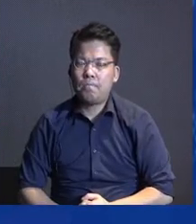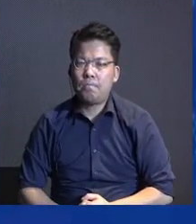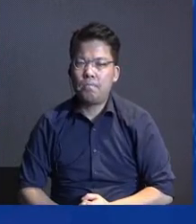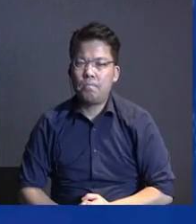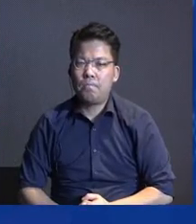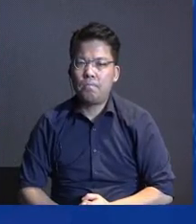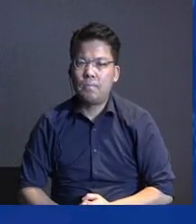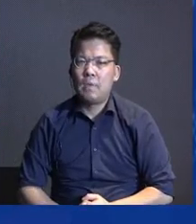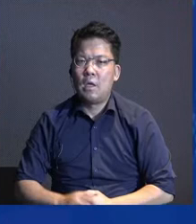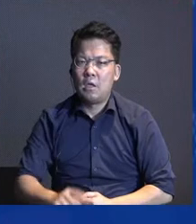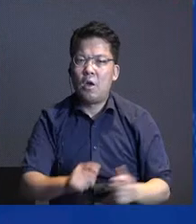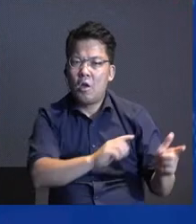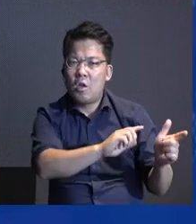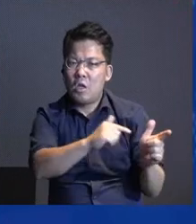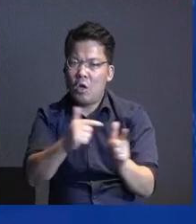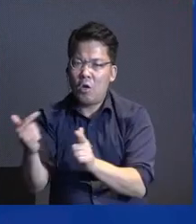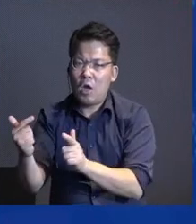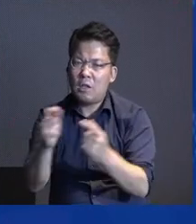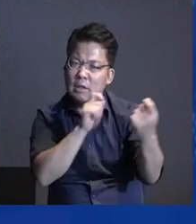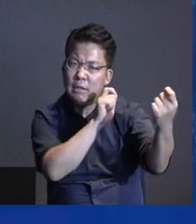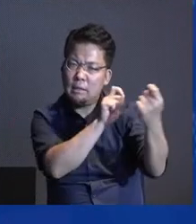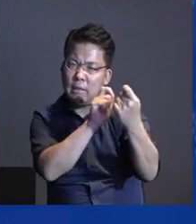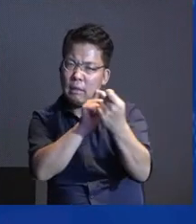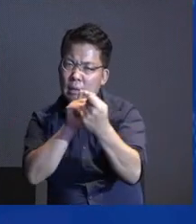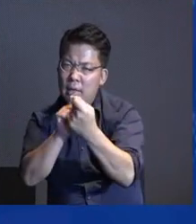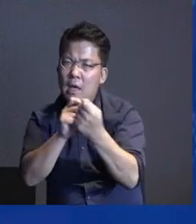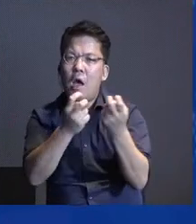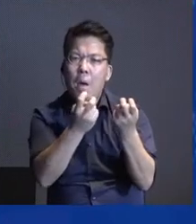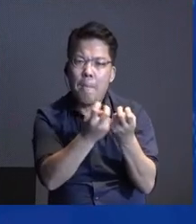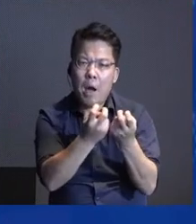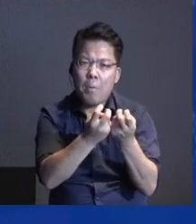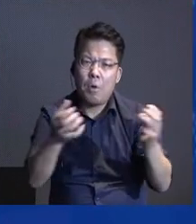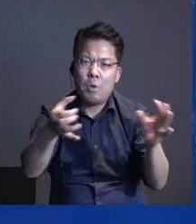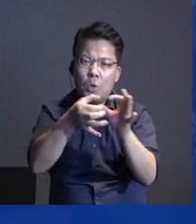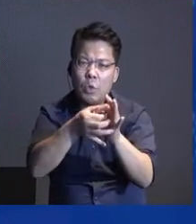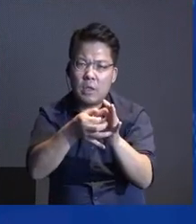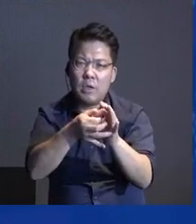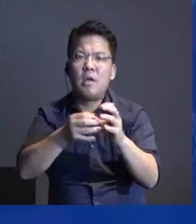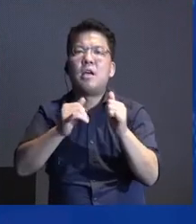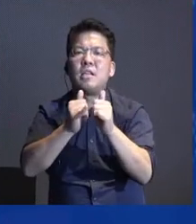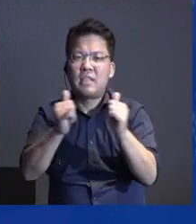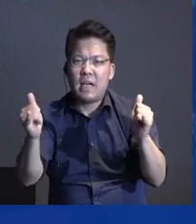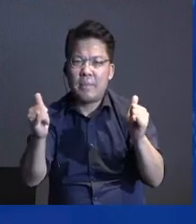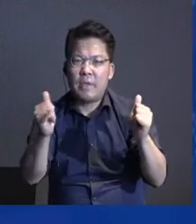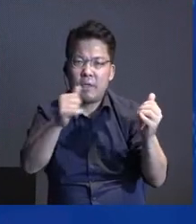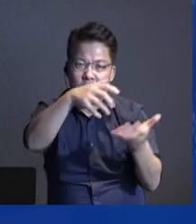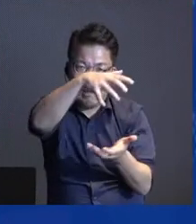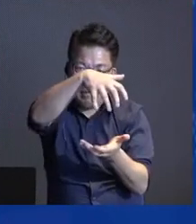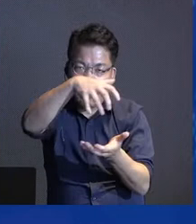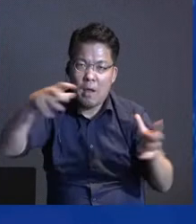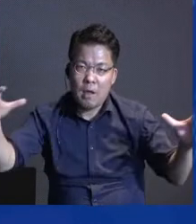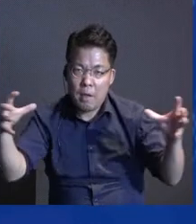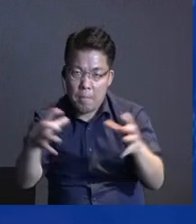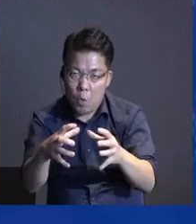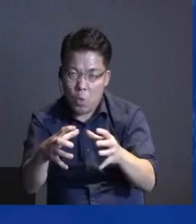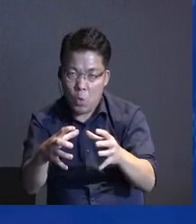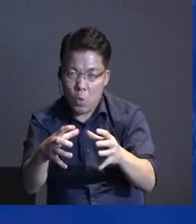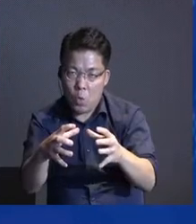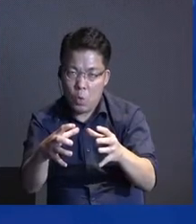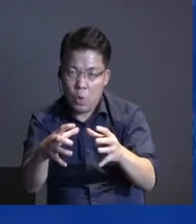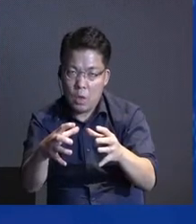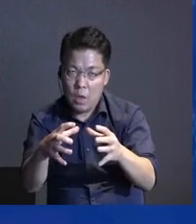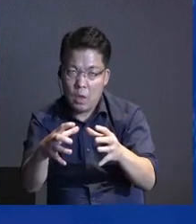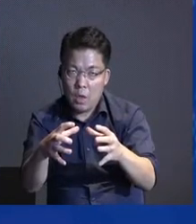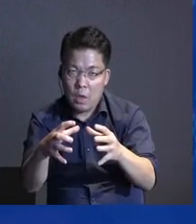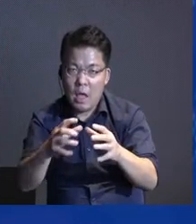trying worked well to bring people together and shape supporting neighborhoods. And as you can see on